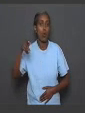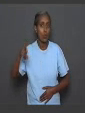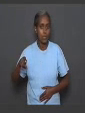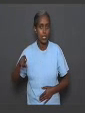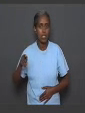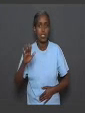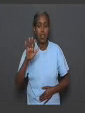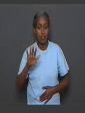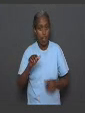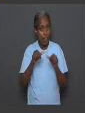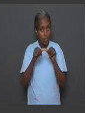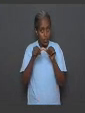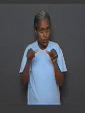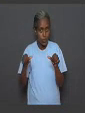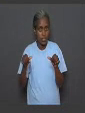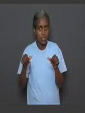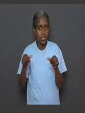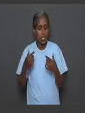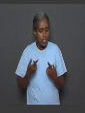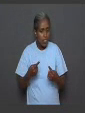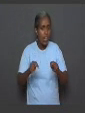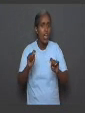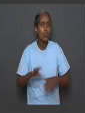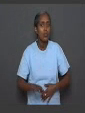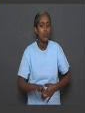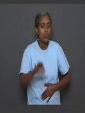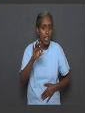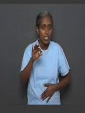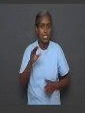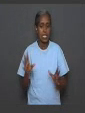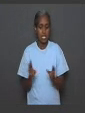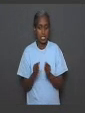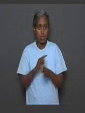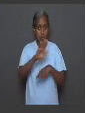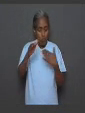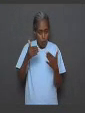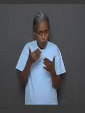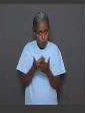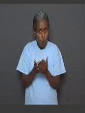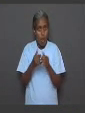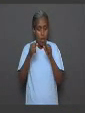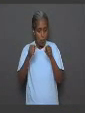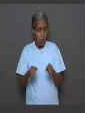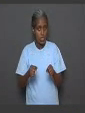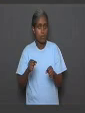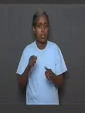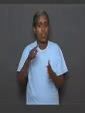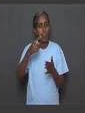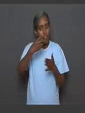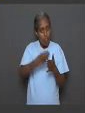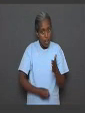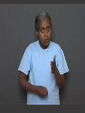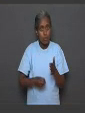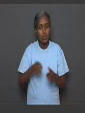is 5 units, try to find the set of all possible values of the